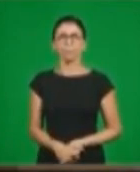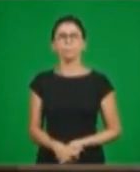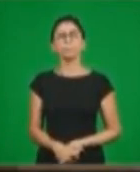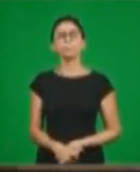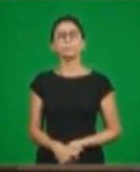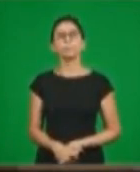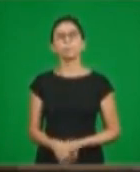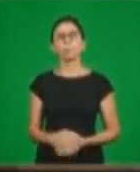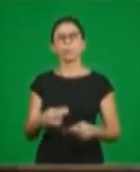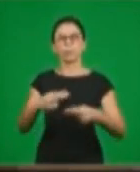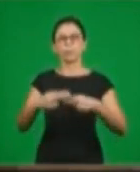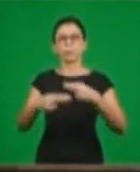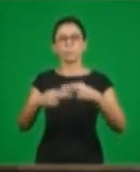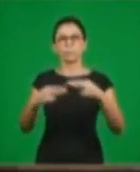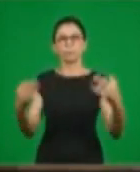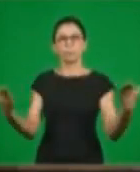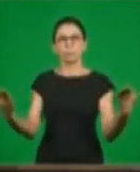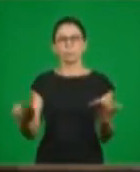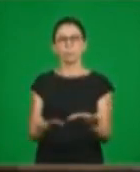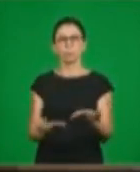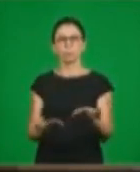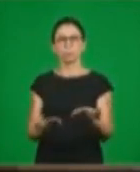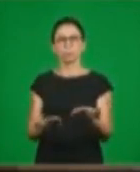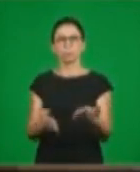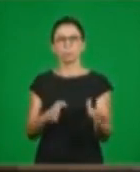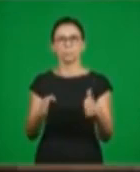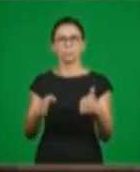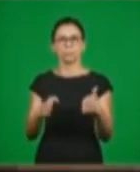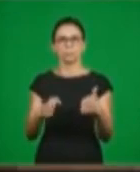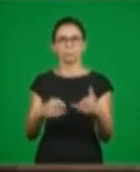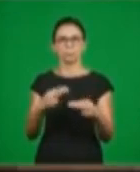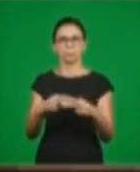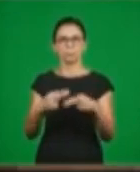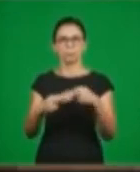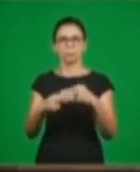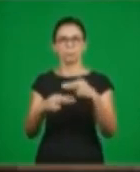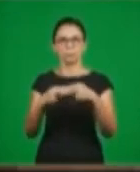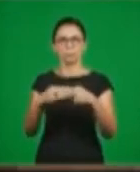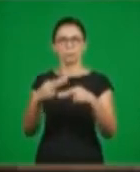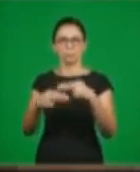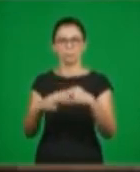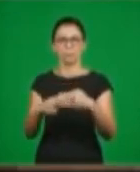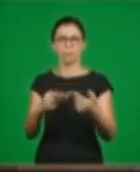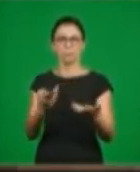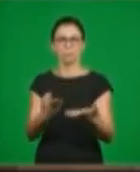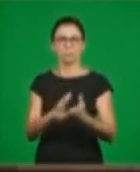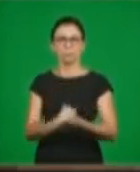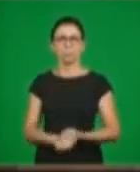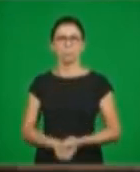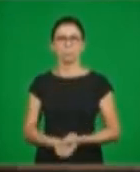The time it is of reconstruct. Oh, you forgot right there.